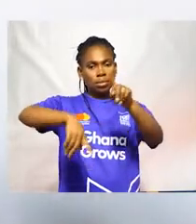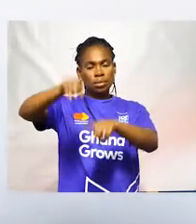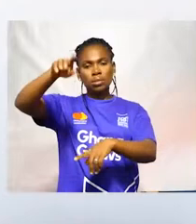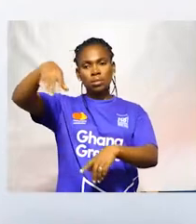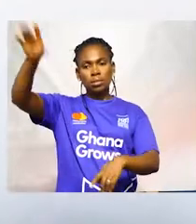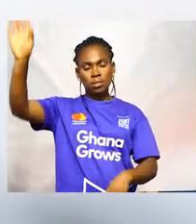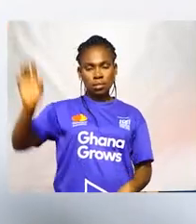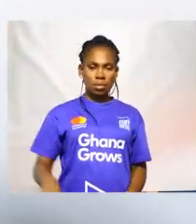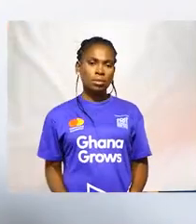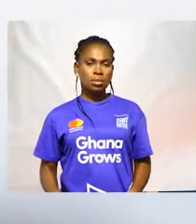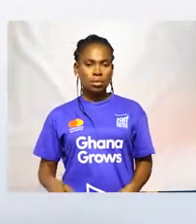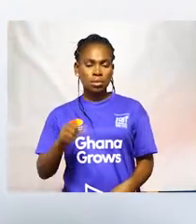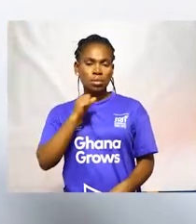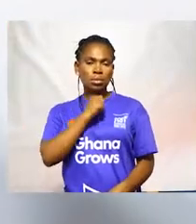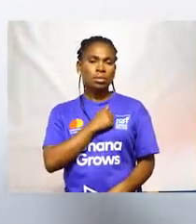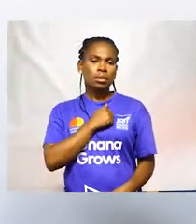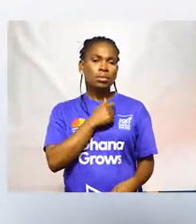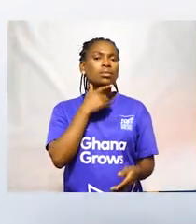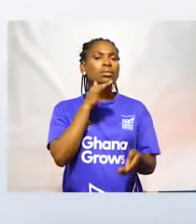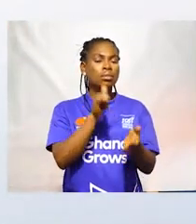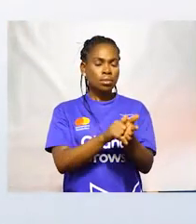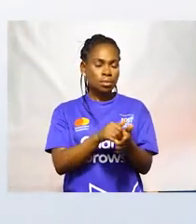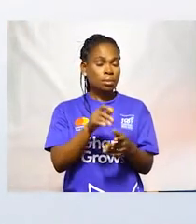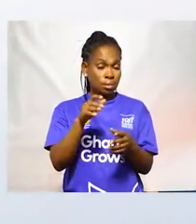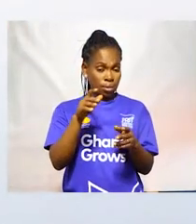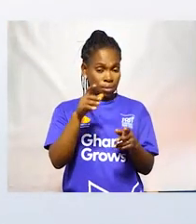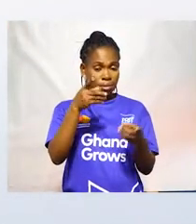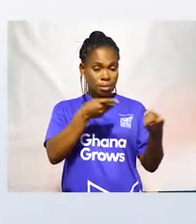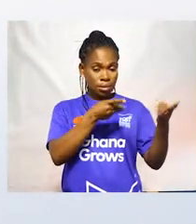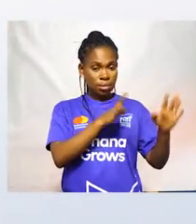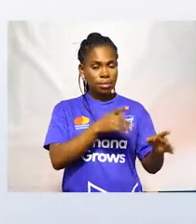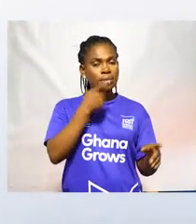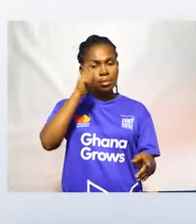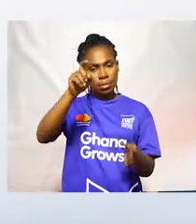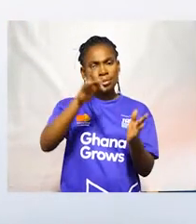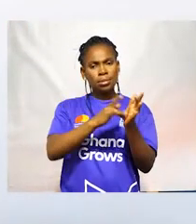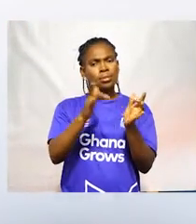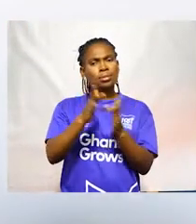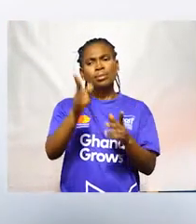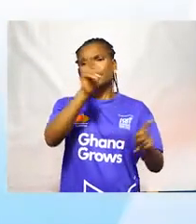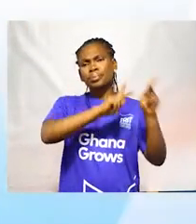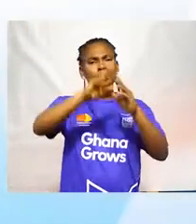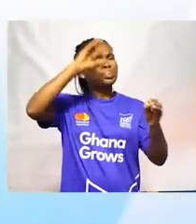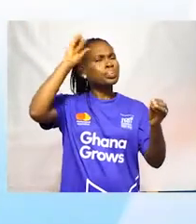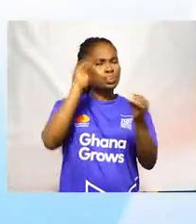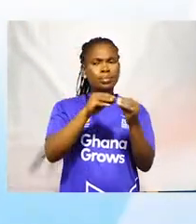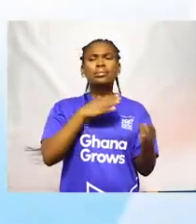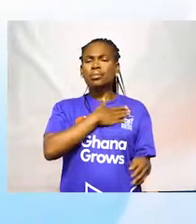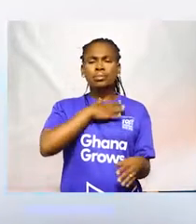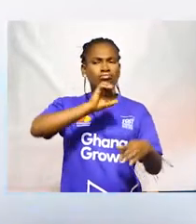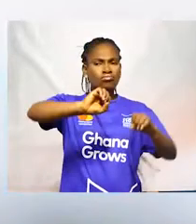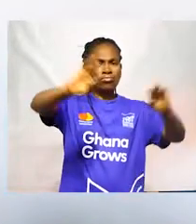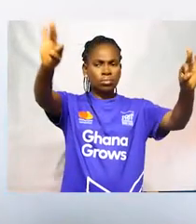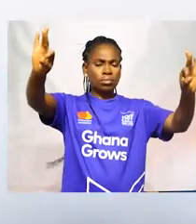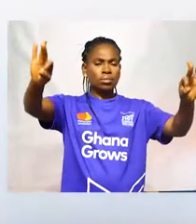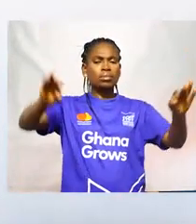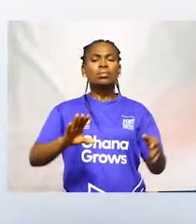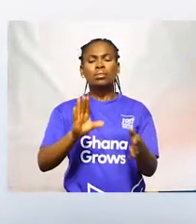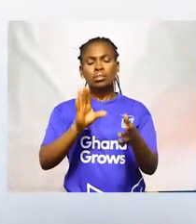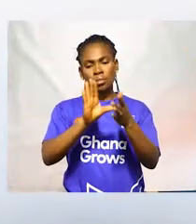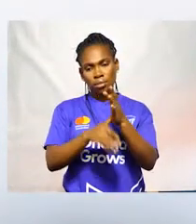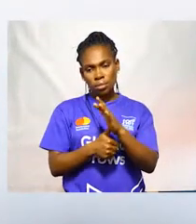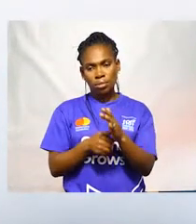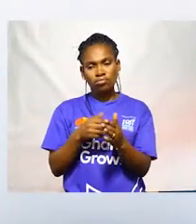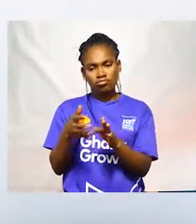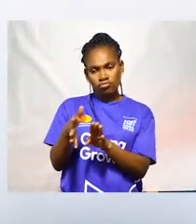disciples came to him, to tell him to send the people away because they were hungry. There was no food. They were trying to convince him.